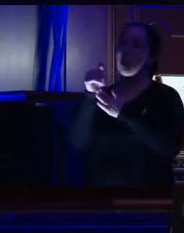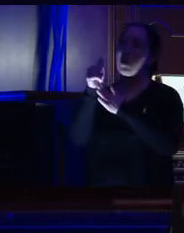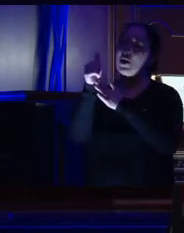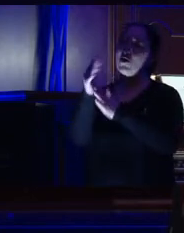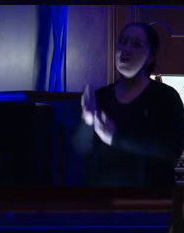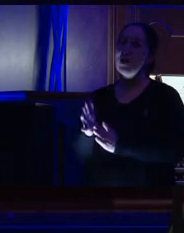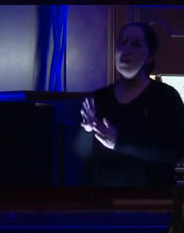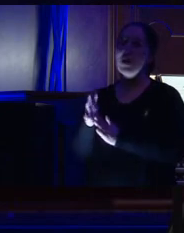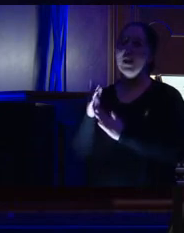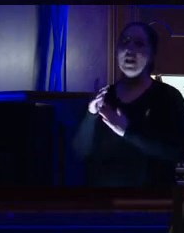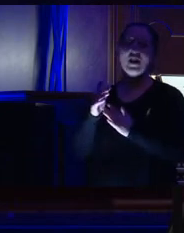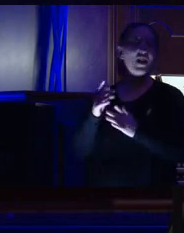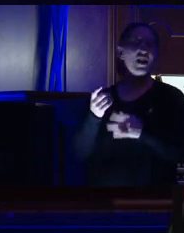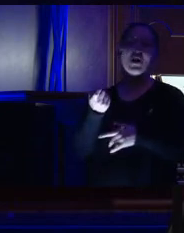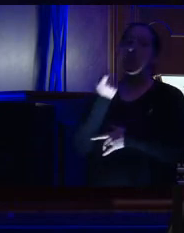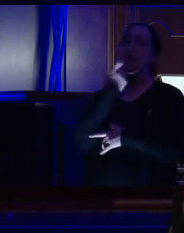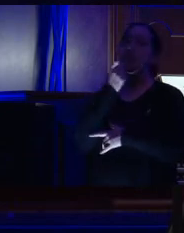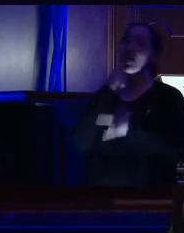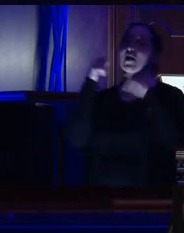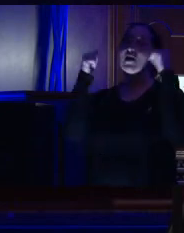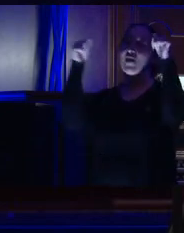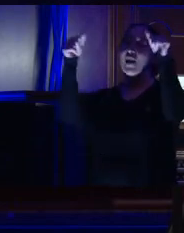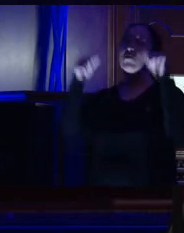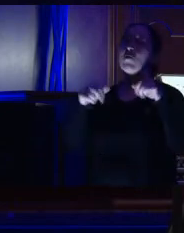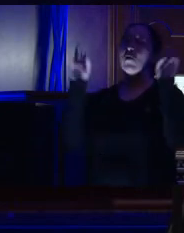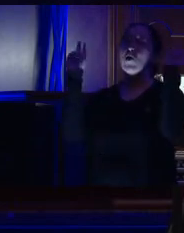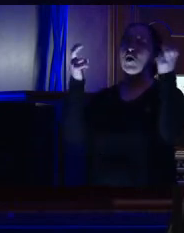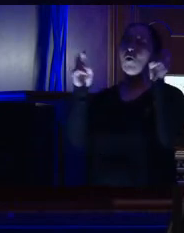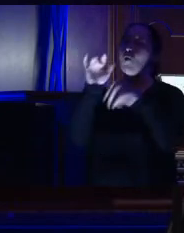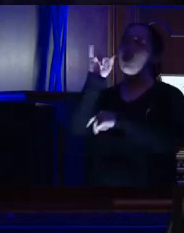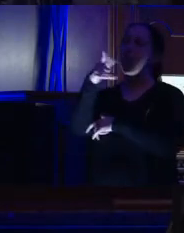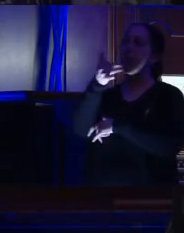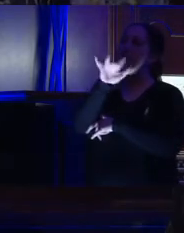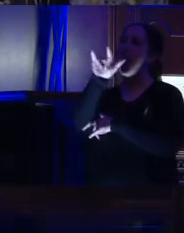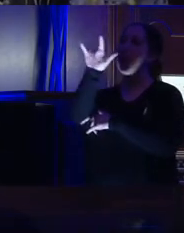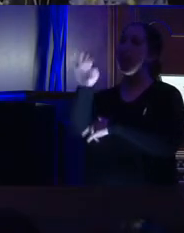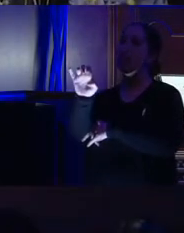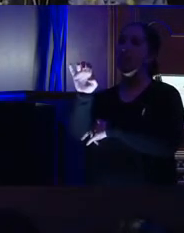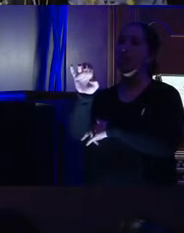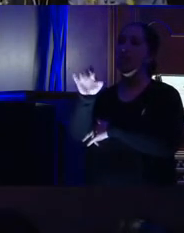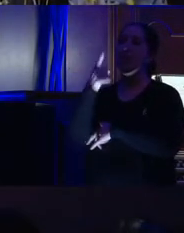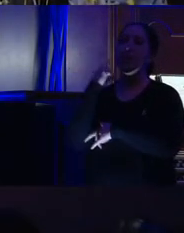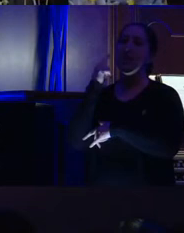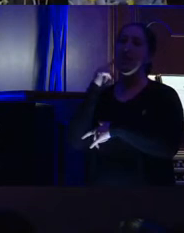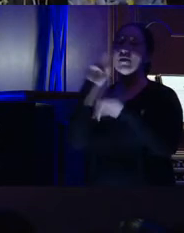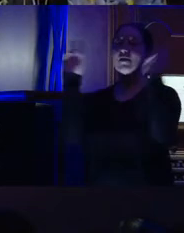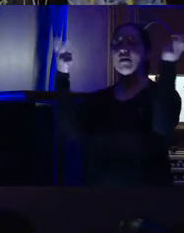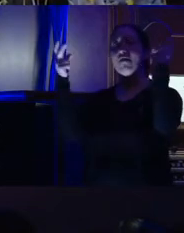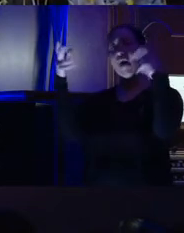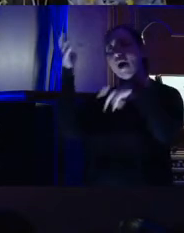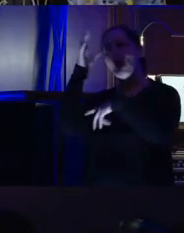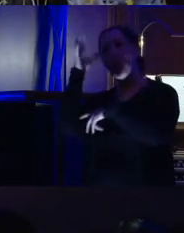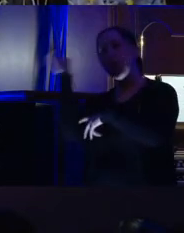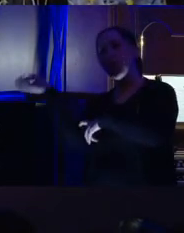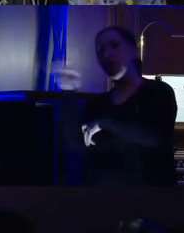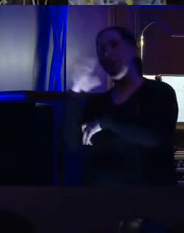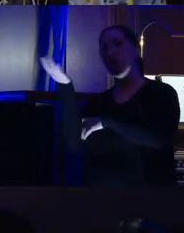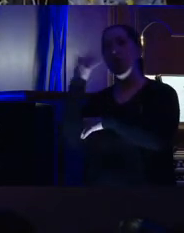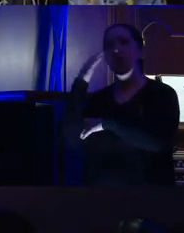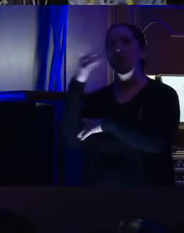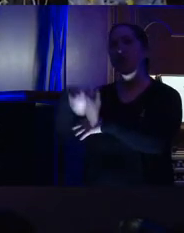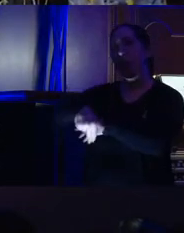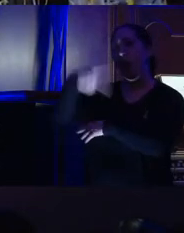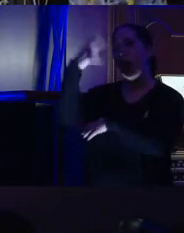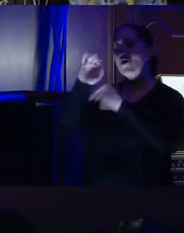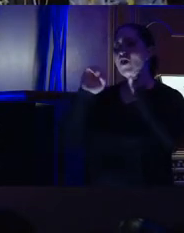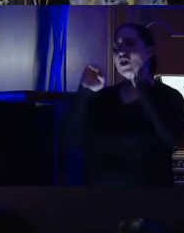Here is a glass plaque inscribed with a quote from Aristotle. Aristotle is the father of Western logic and the father of higher